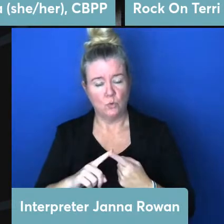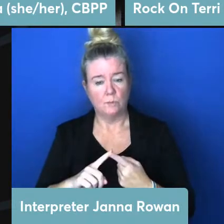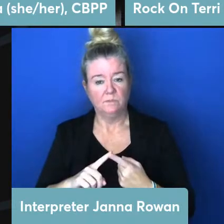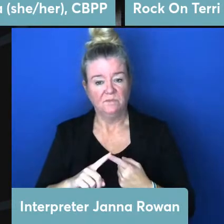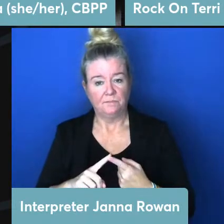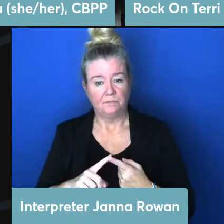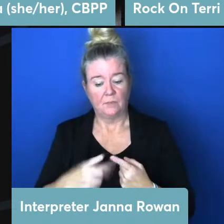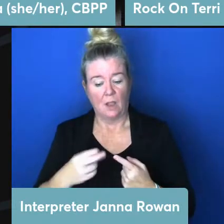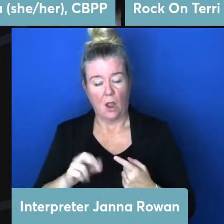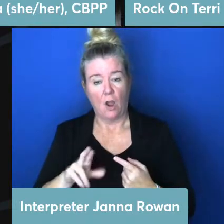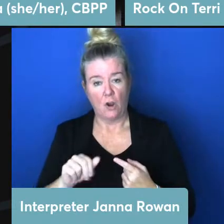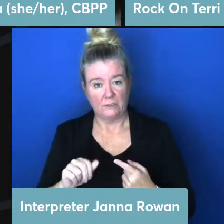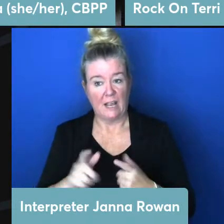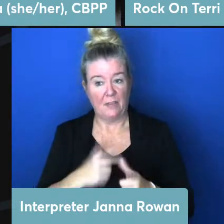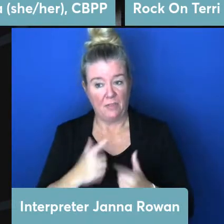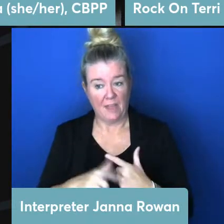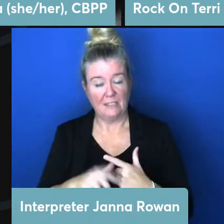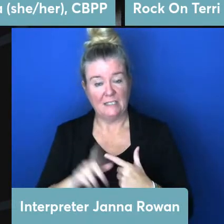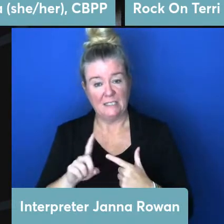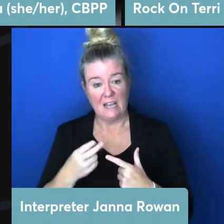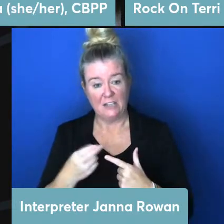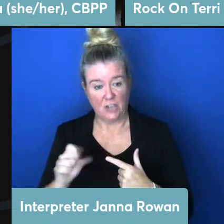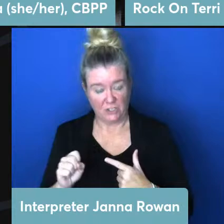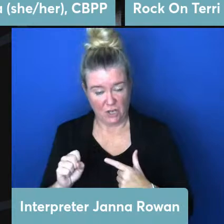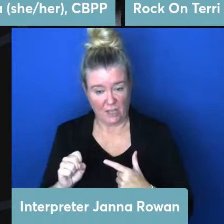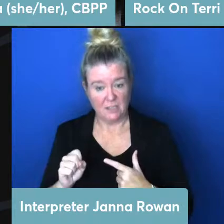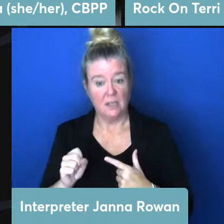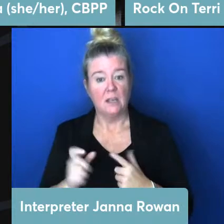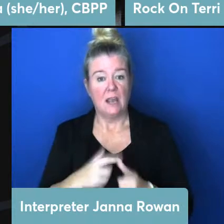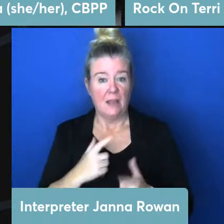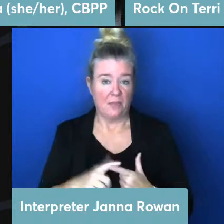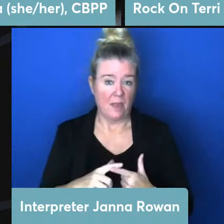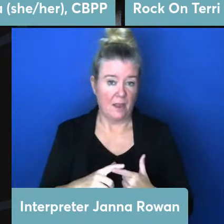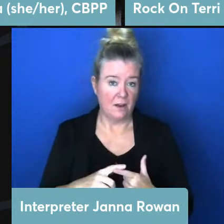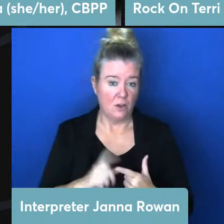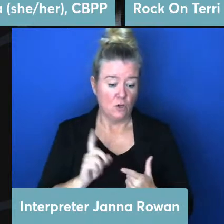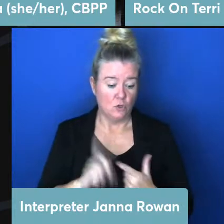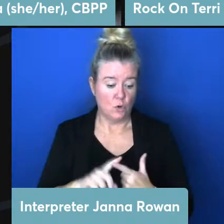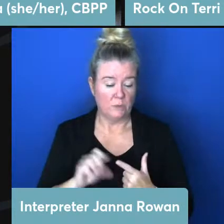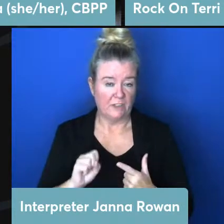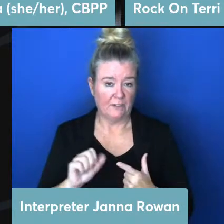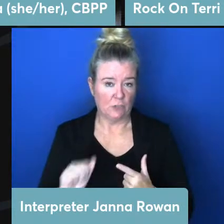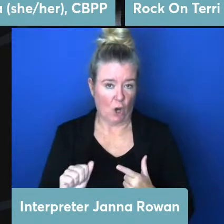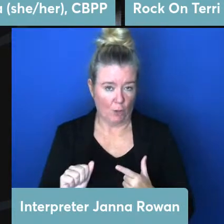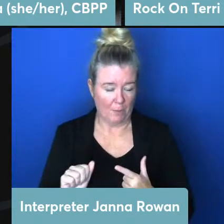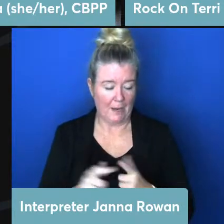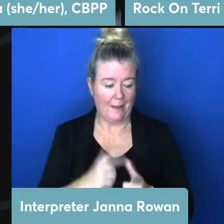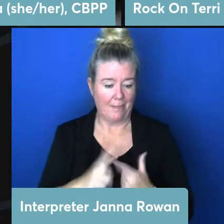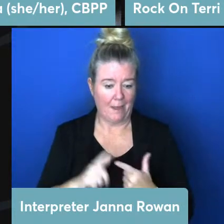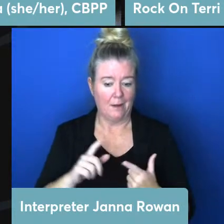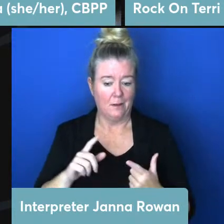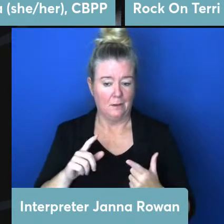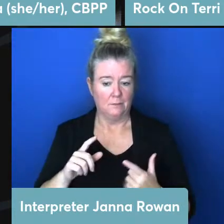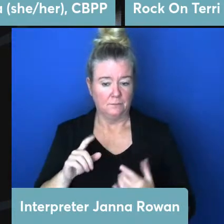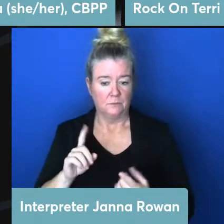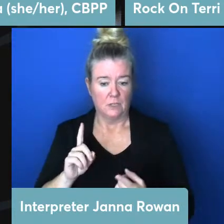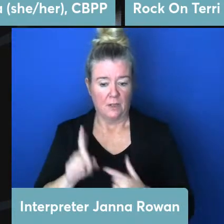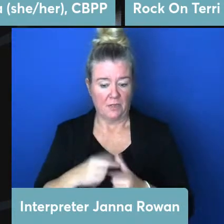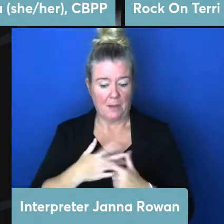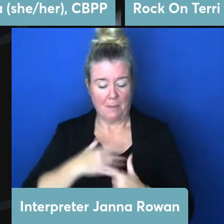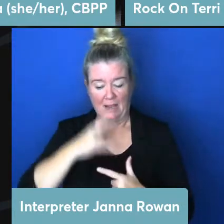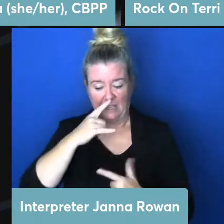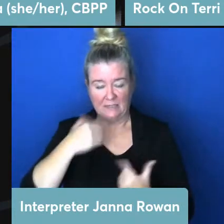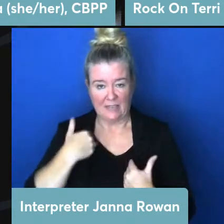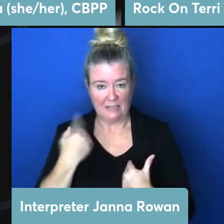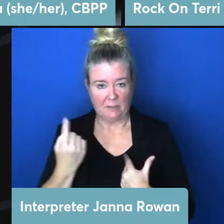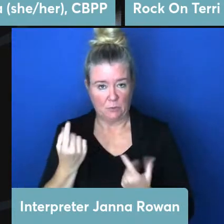to the Haras and then to DHHS and then to Salvation Army and then to, so that my kids had something